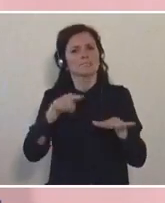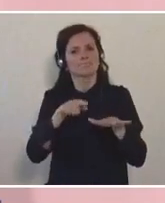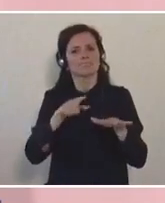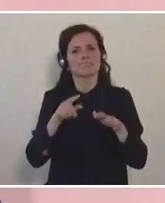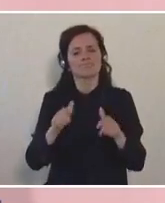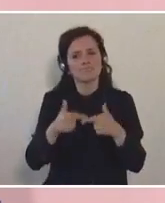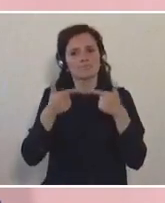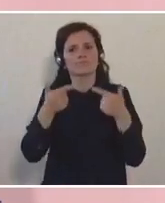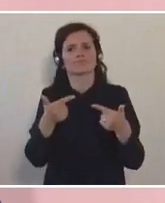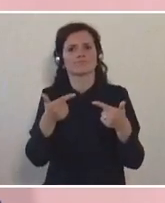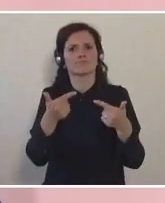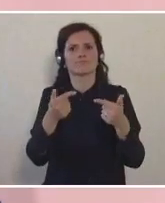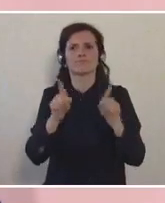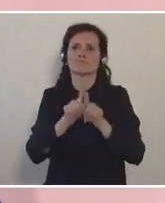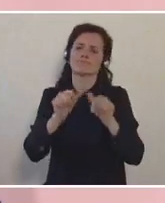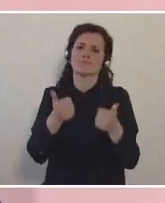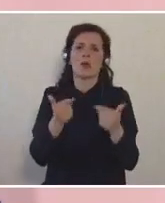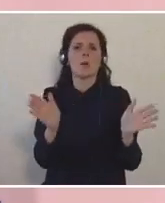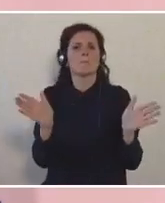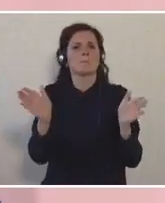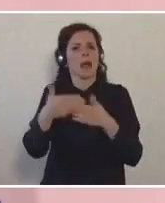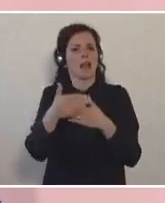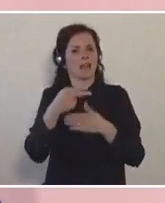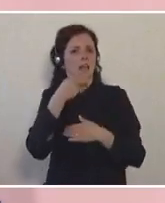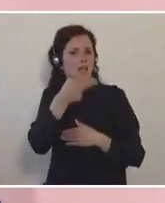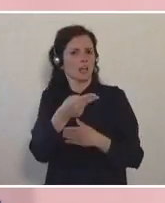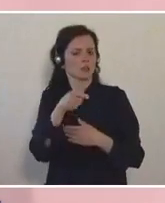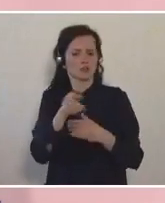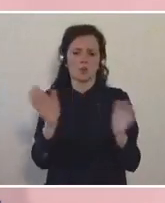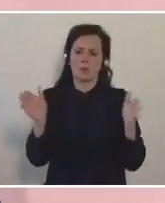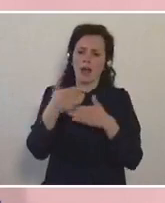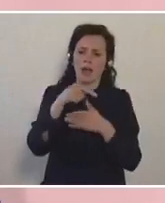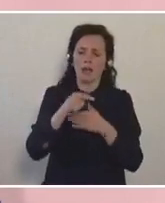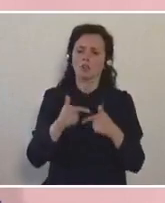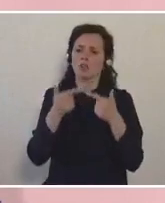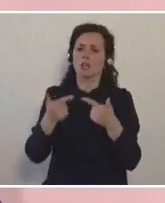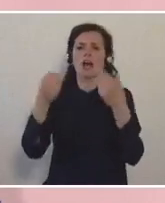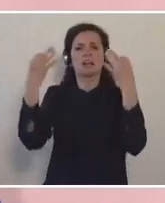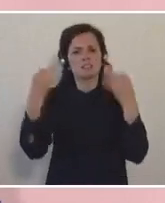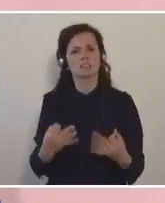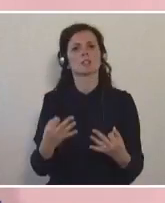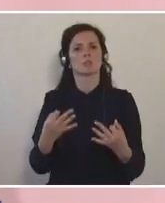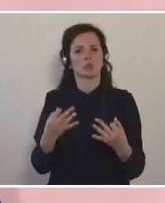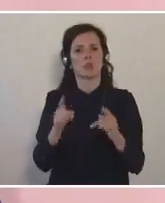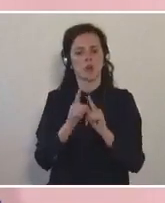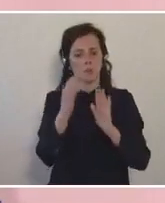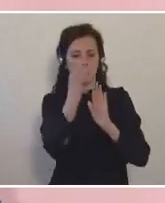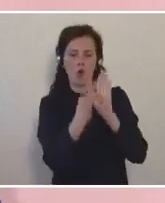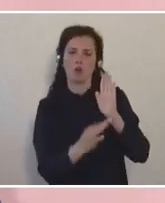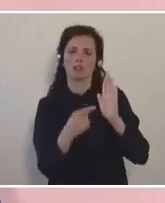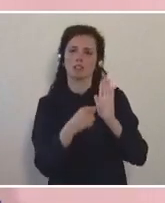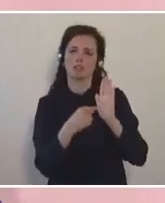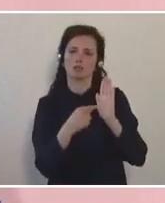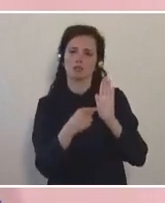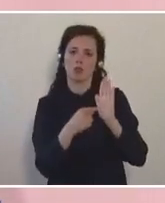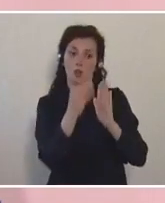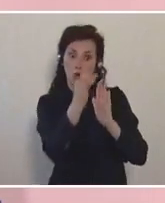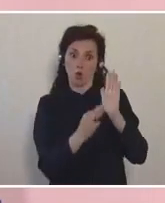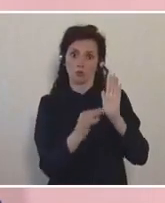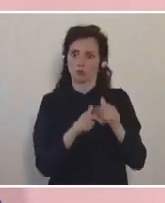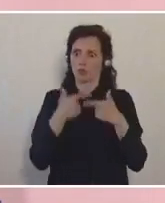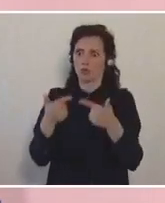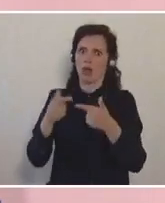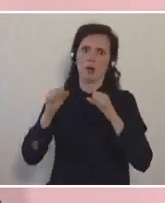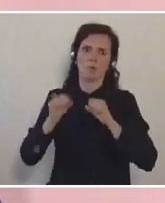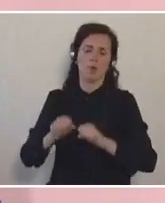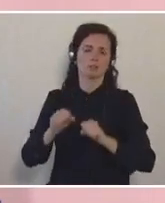somehow make the debt servicing conditions better. Namely, debt will have to be restructured, no questions about that. And